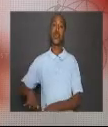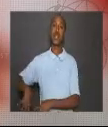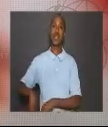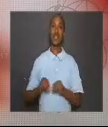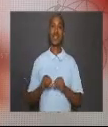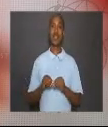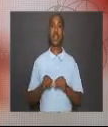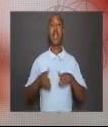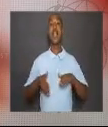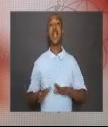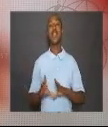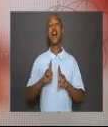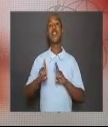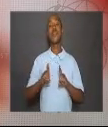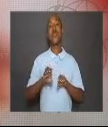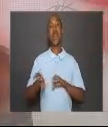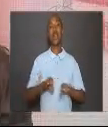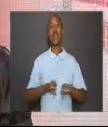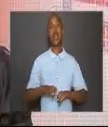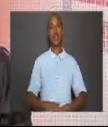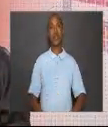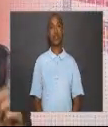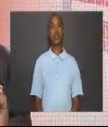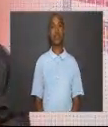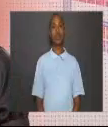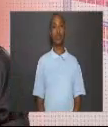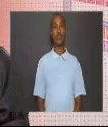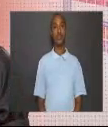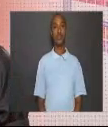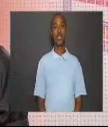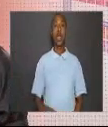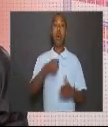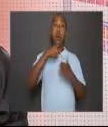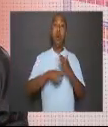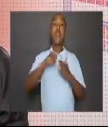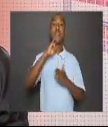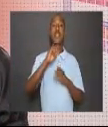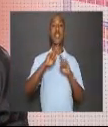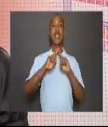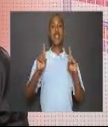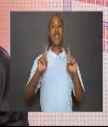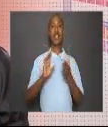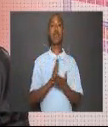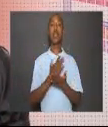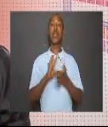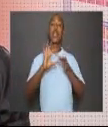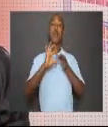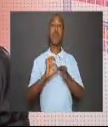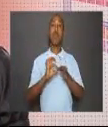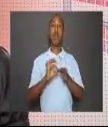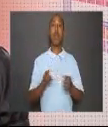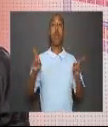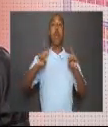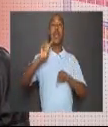Students, let us do an activity. What is the difference between the bond